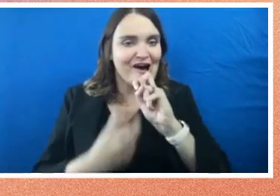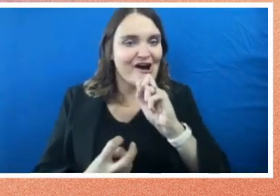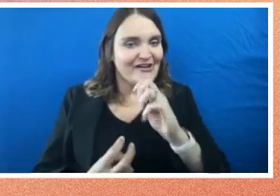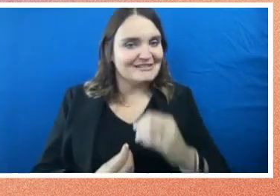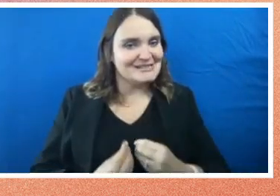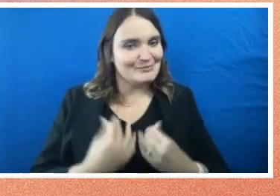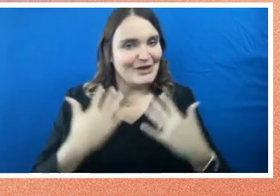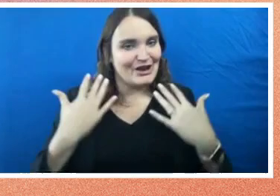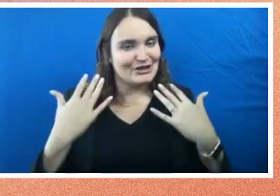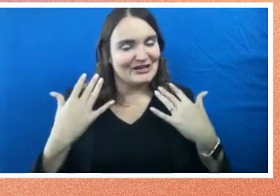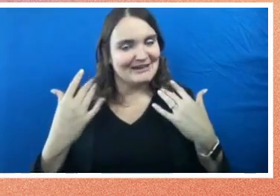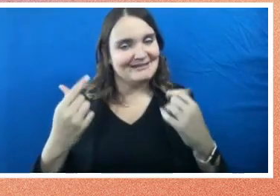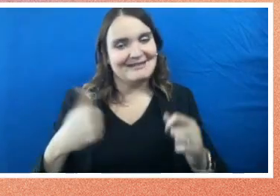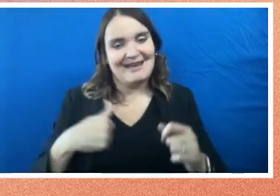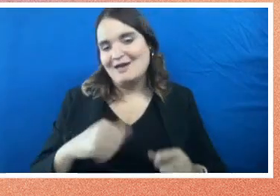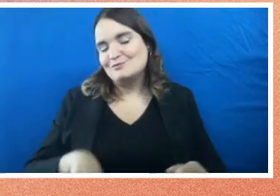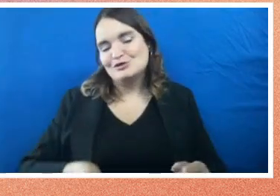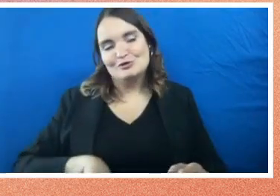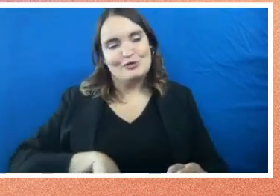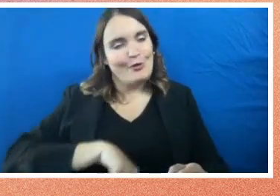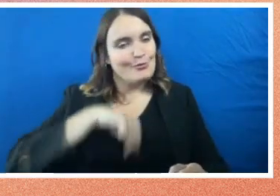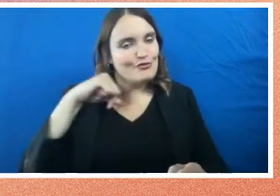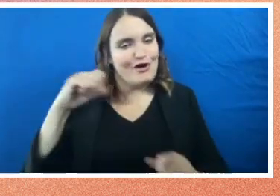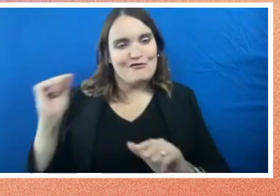deeply proud of each and every one of you.